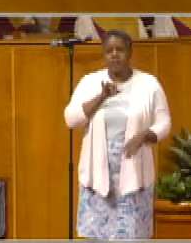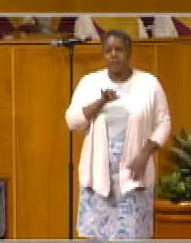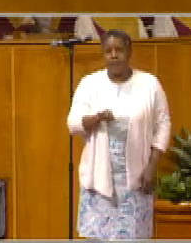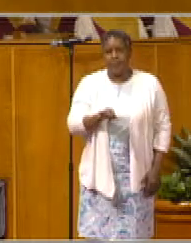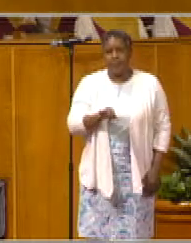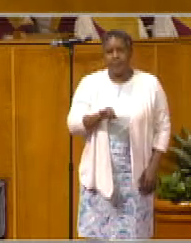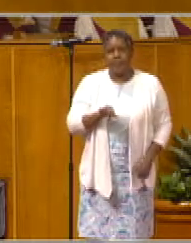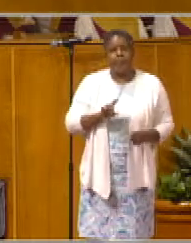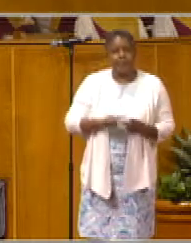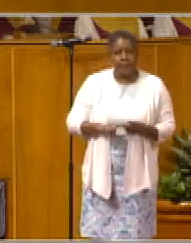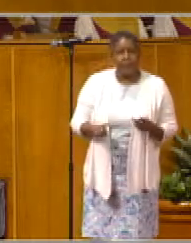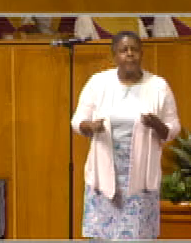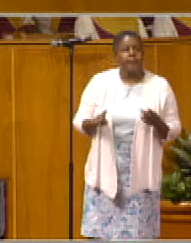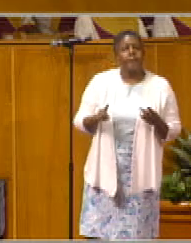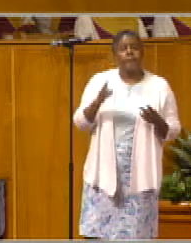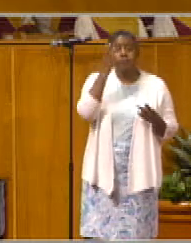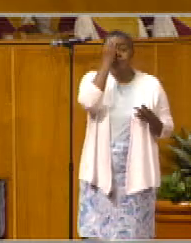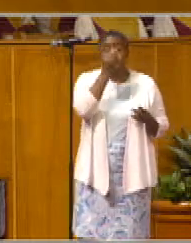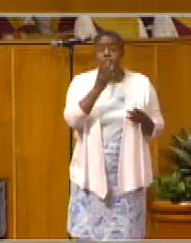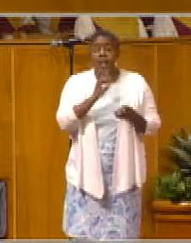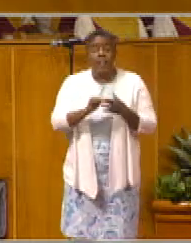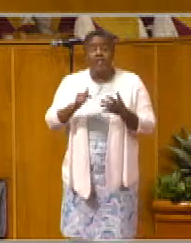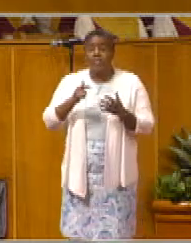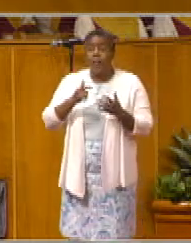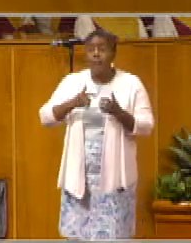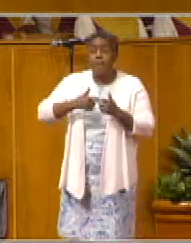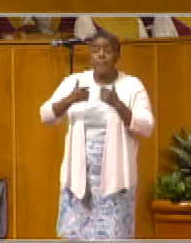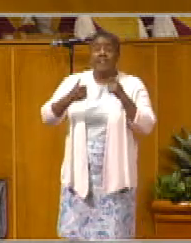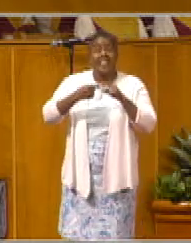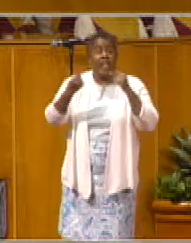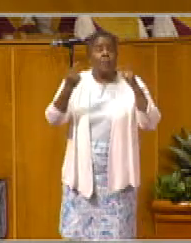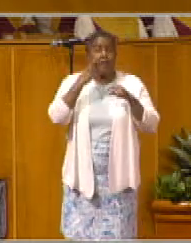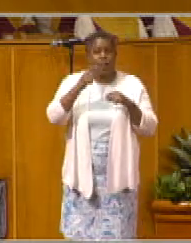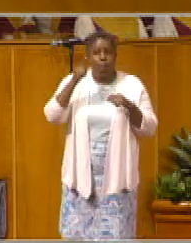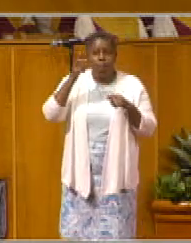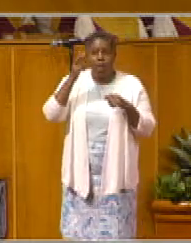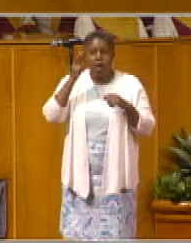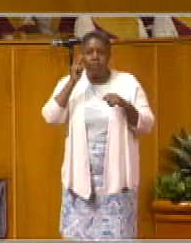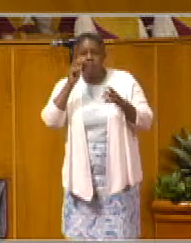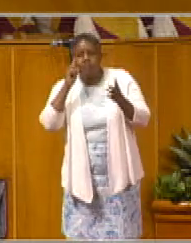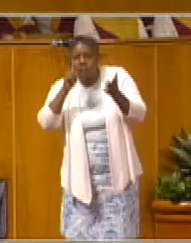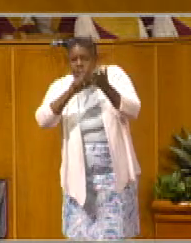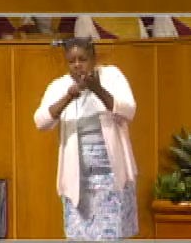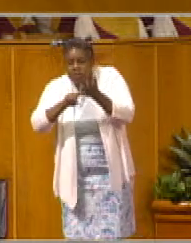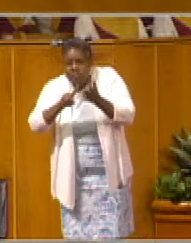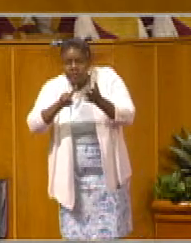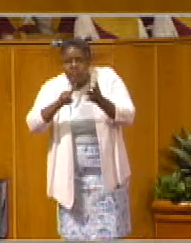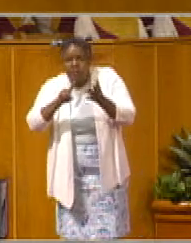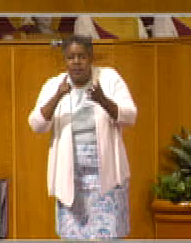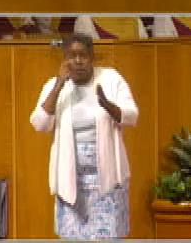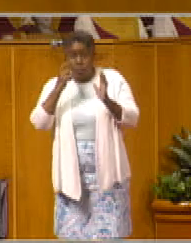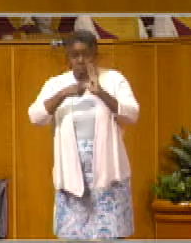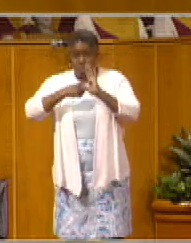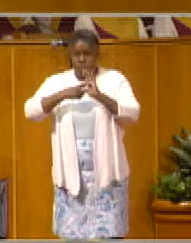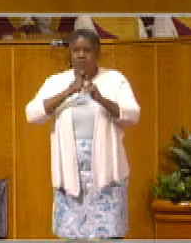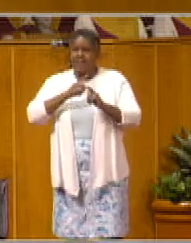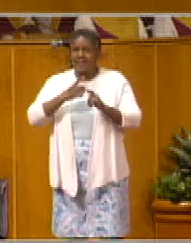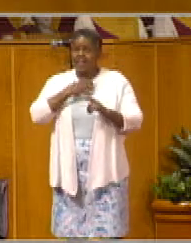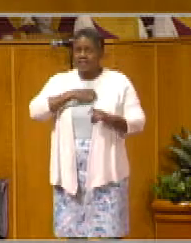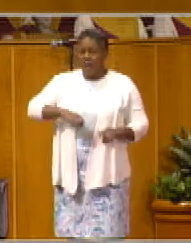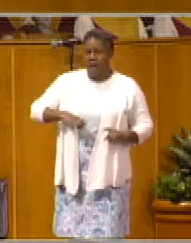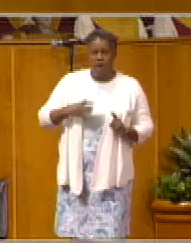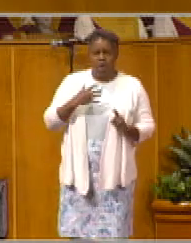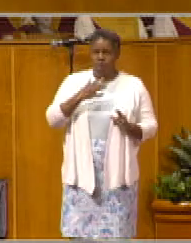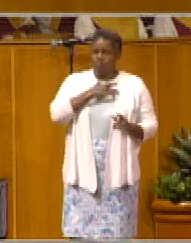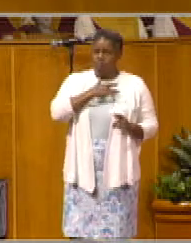I want to drop it on you that the greatest enemy of discernment is desire. Because your heart can want